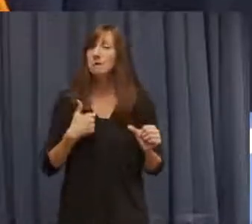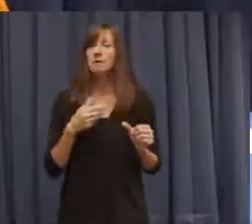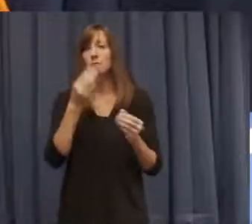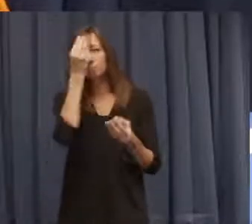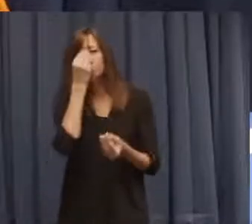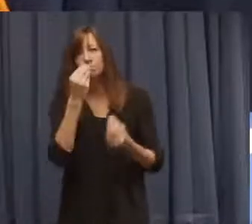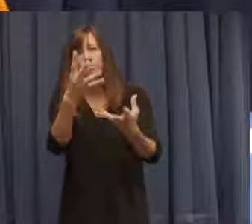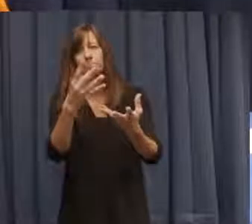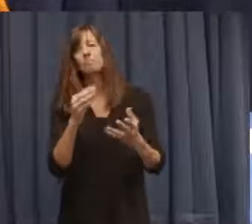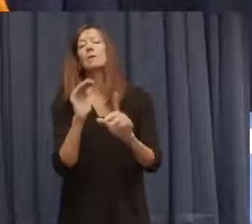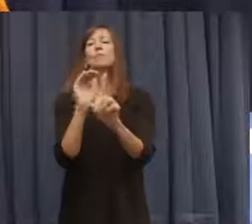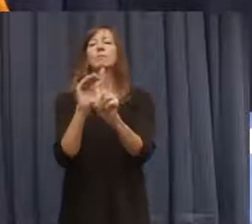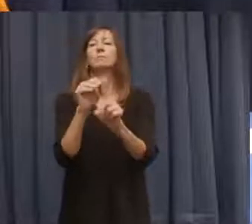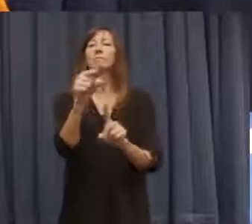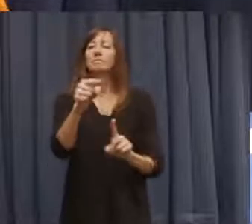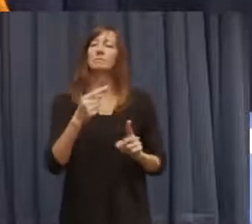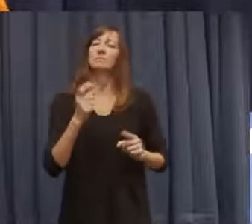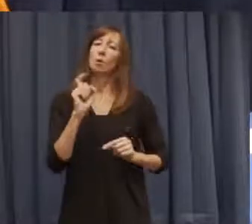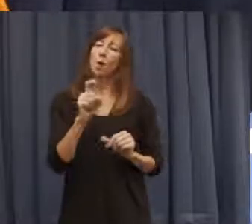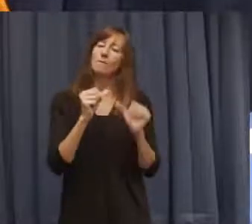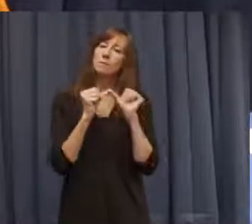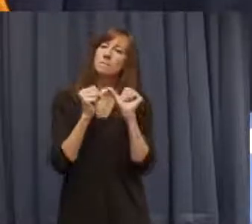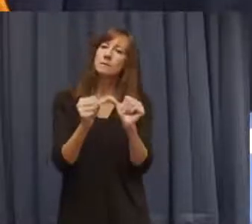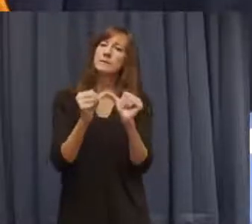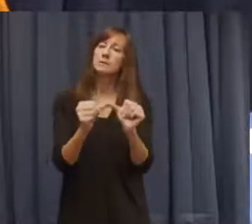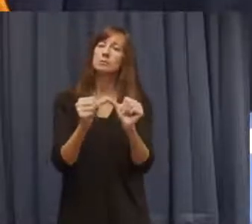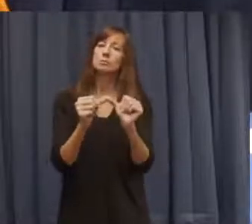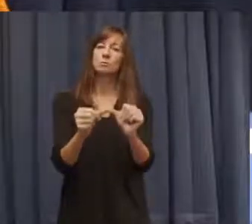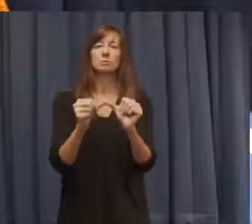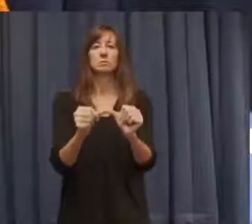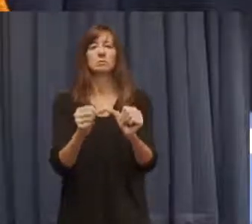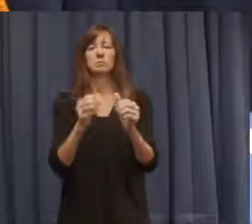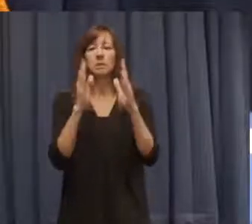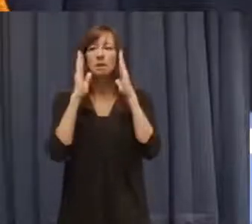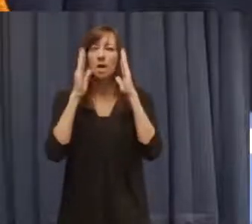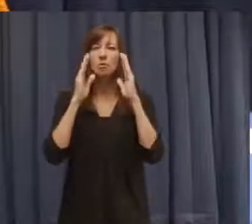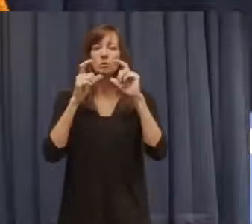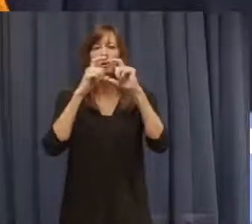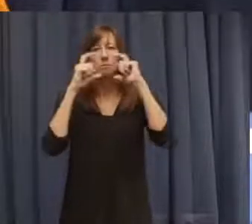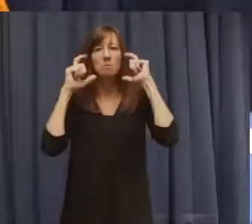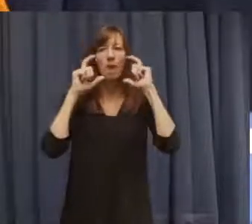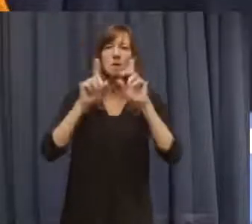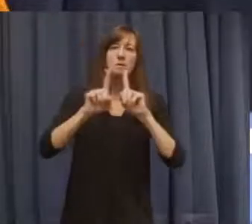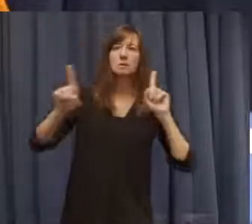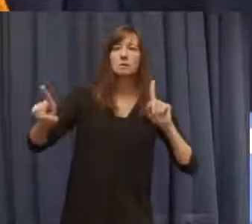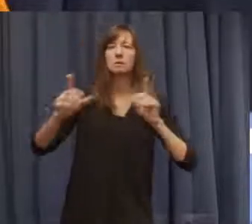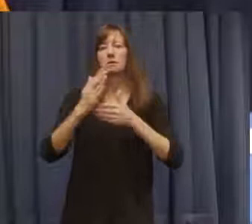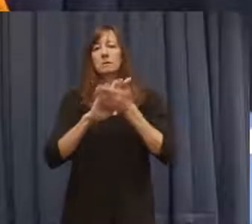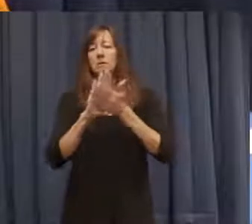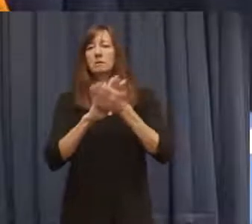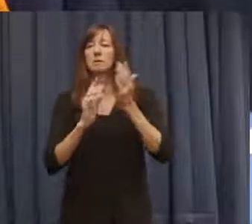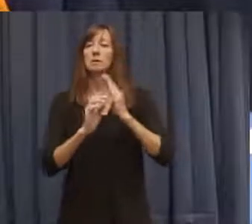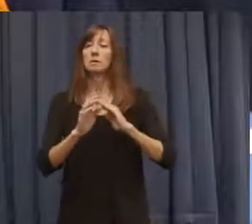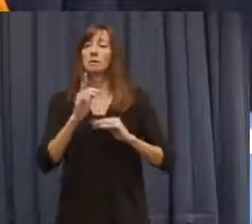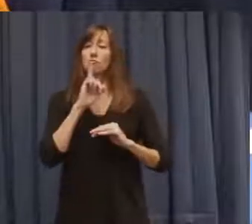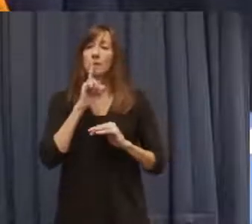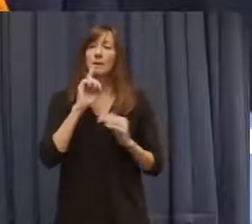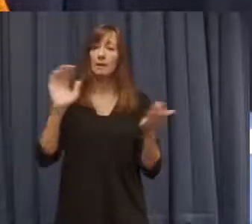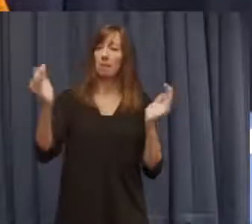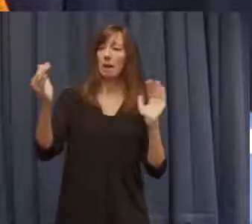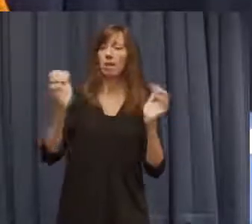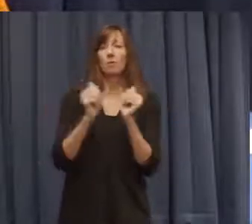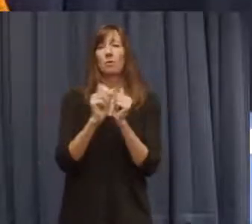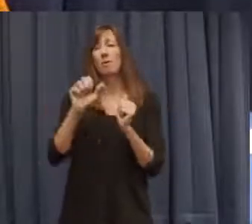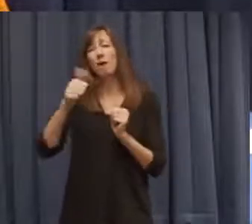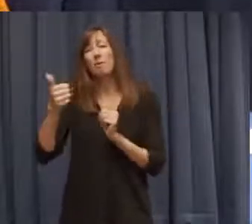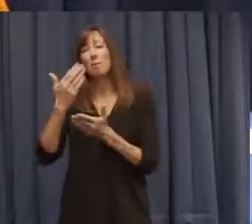see especially the numbers go up in other parts of New York State and other parts of New York State that are pretty interconnected with our region in terms of